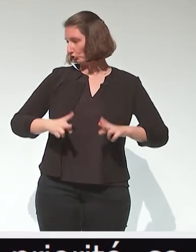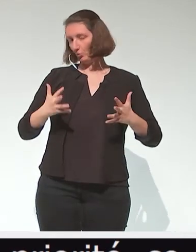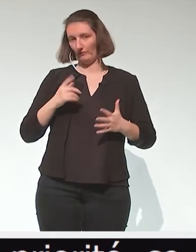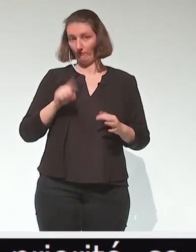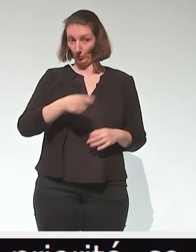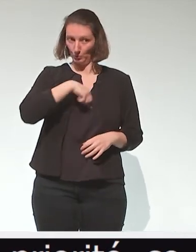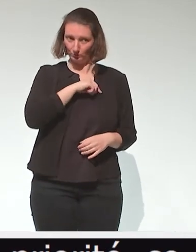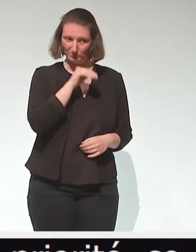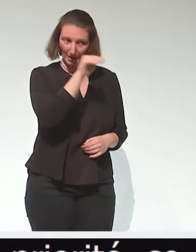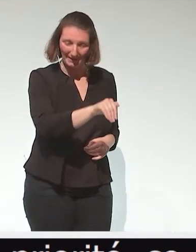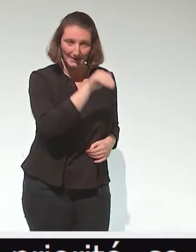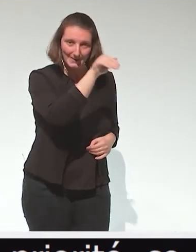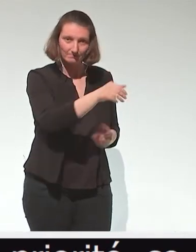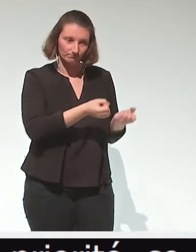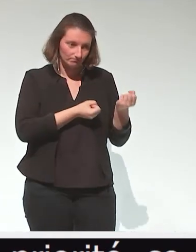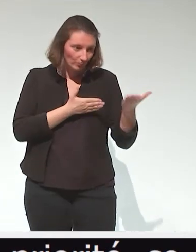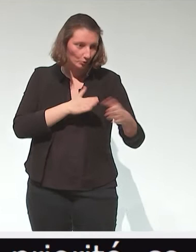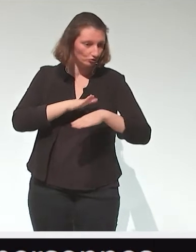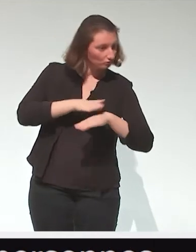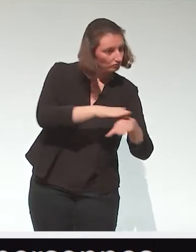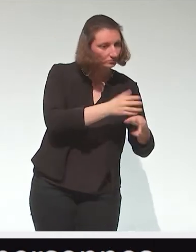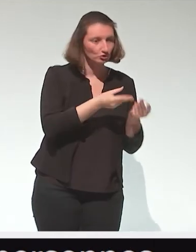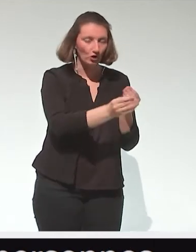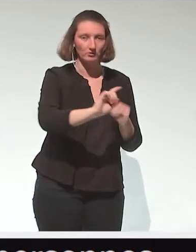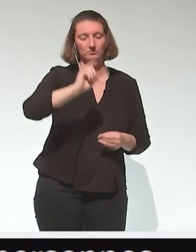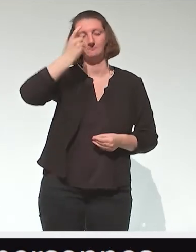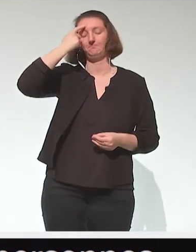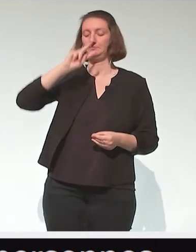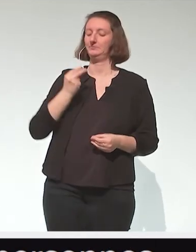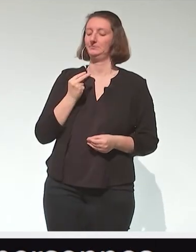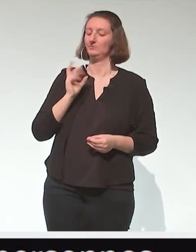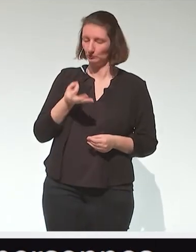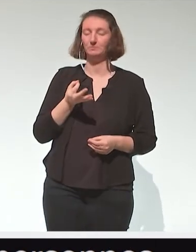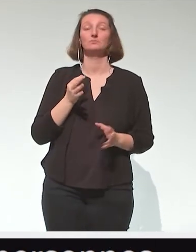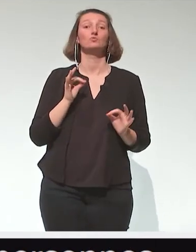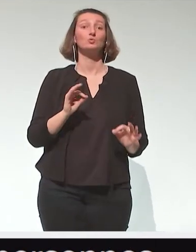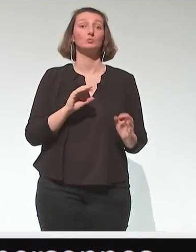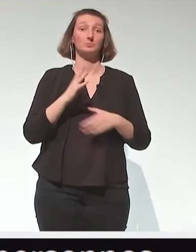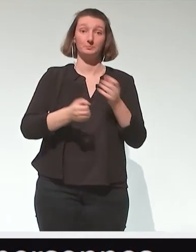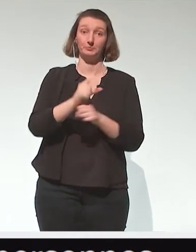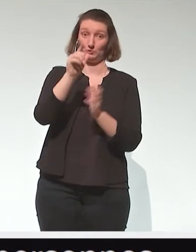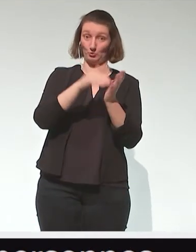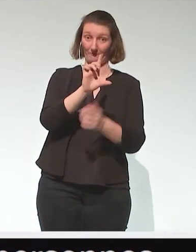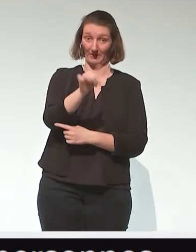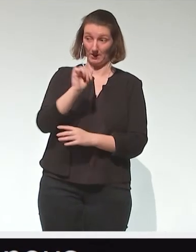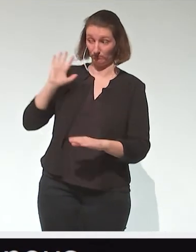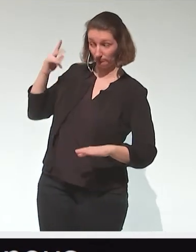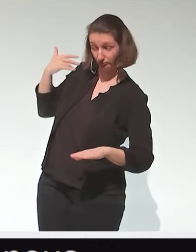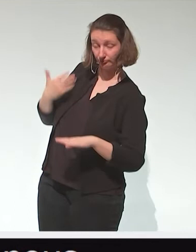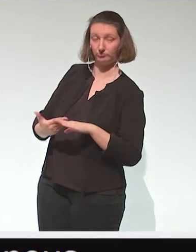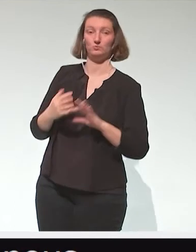because in this field we feel that you have to turn to companies and make them aware of